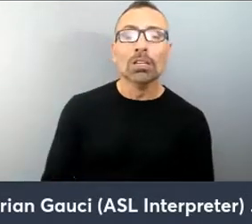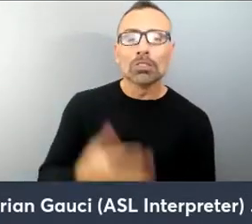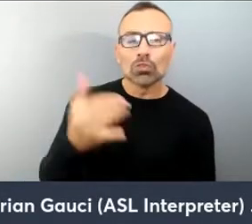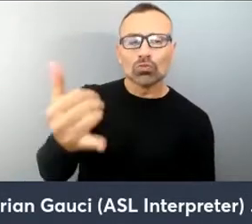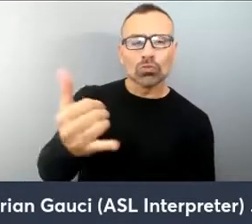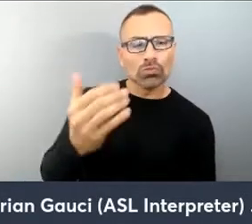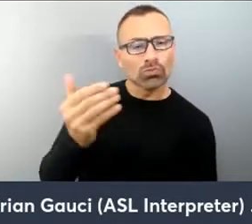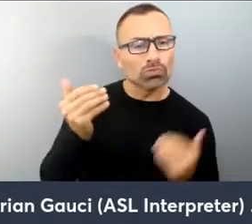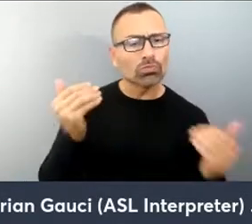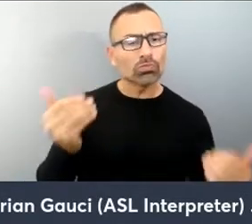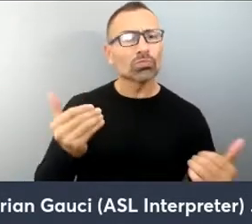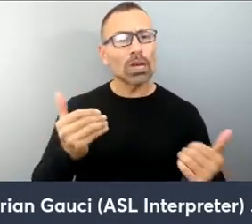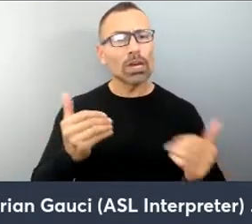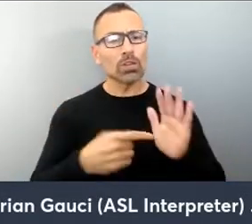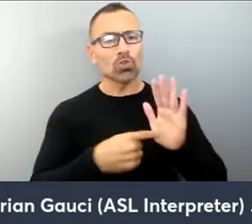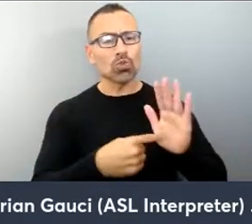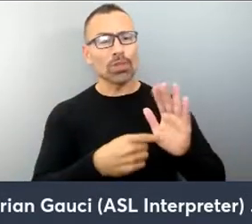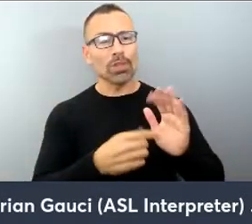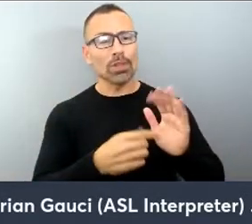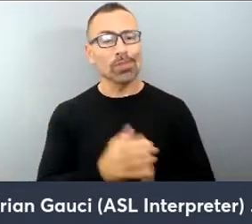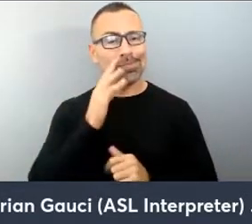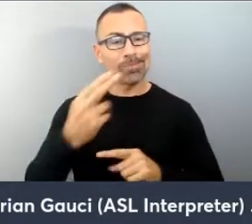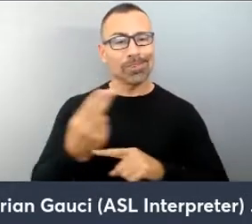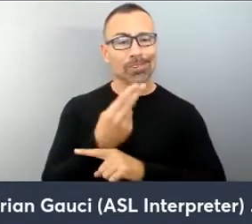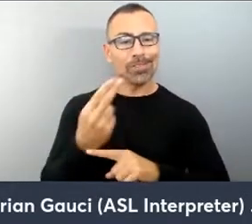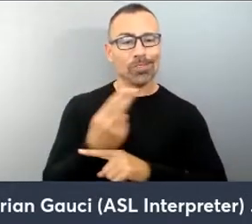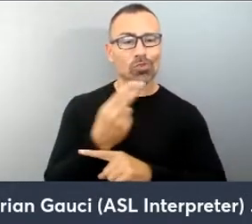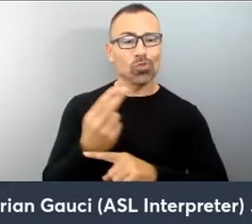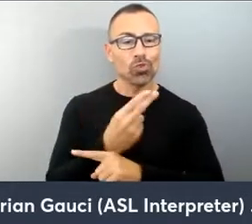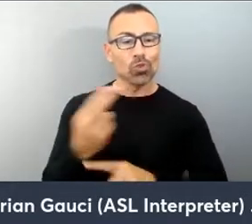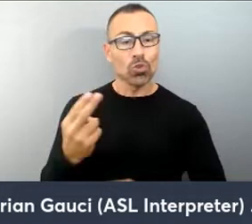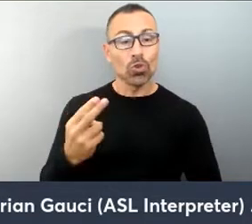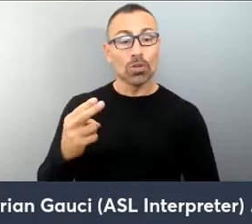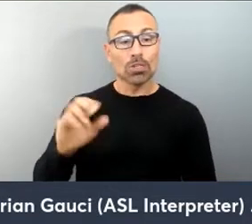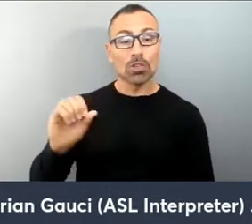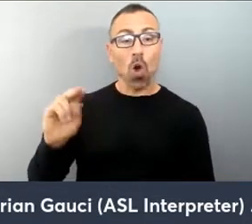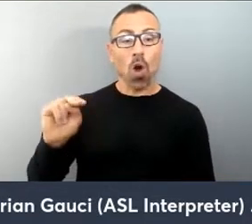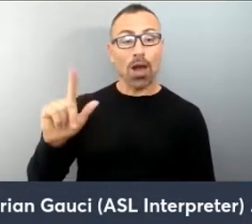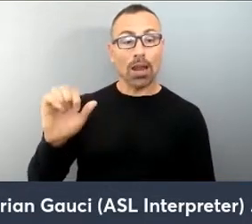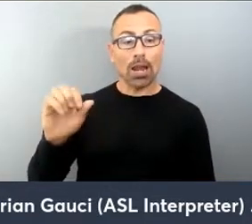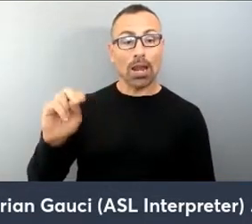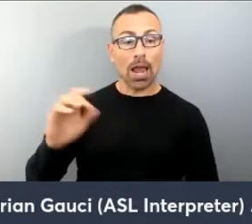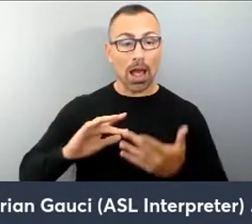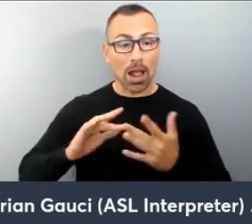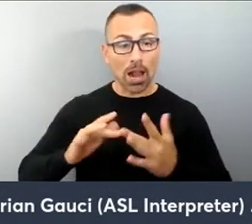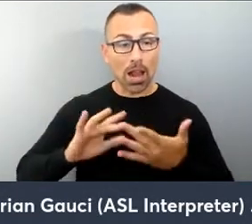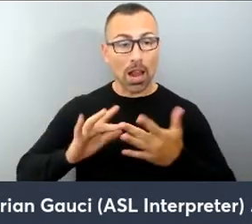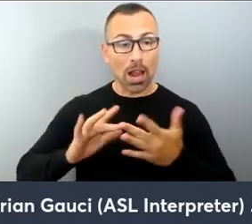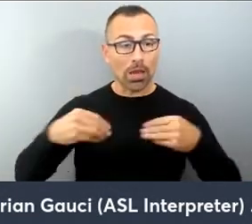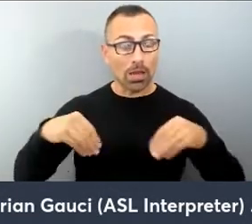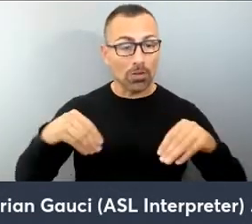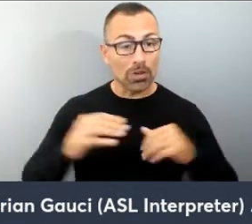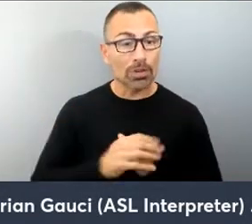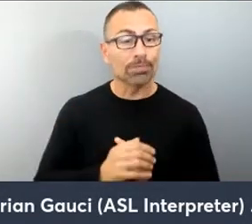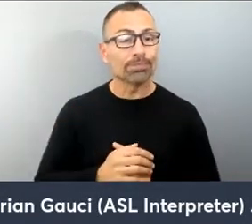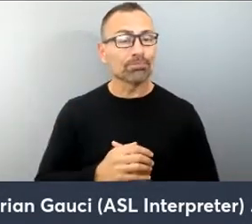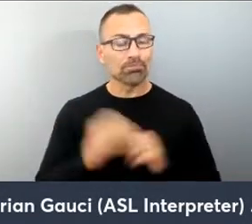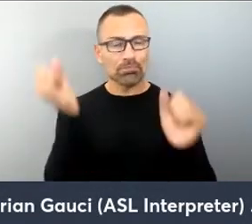going to use an online retail example here. So imagine we have customers, we have products in our